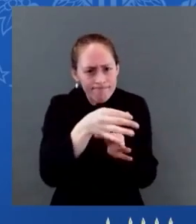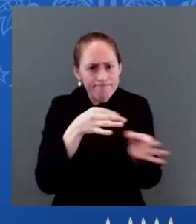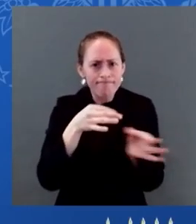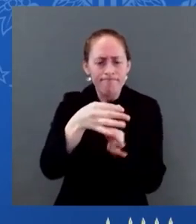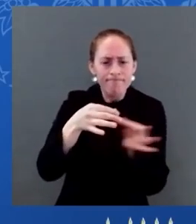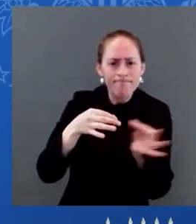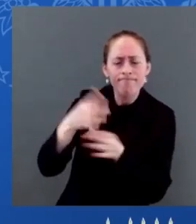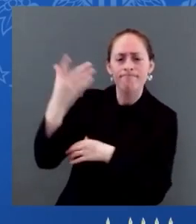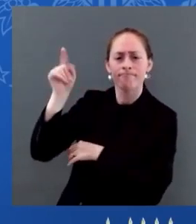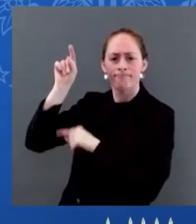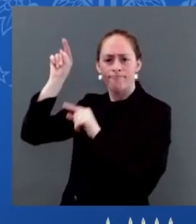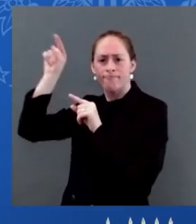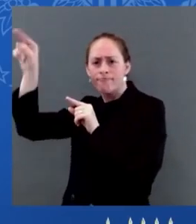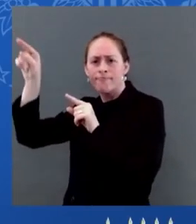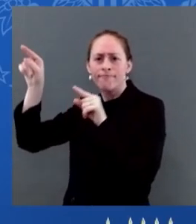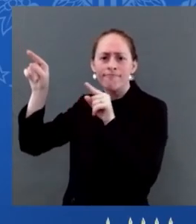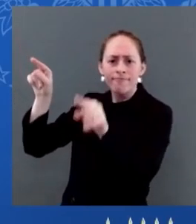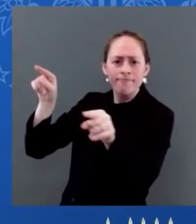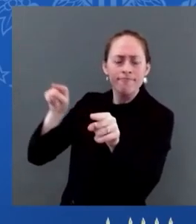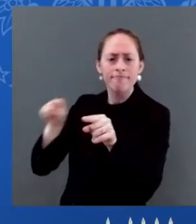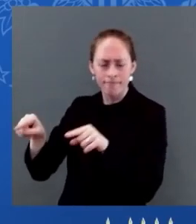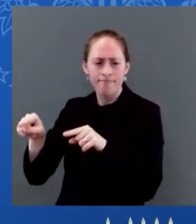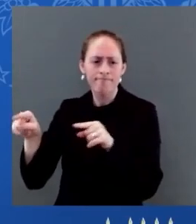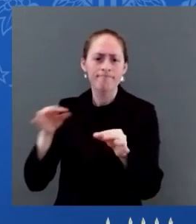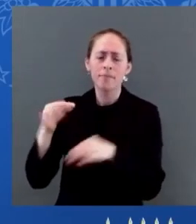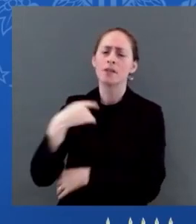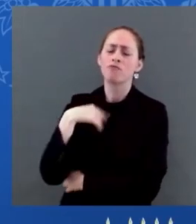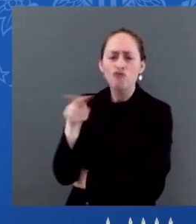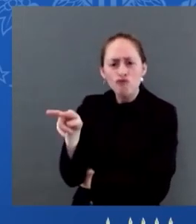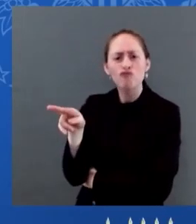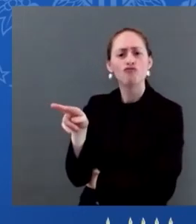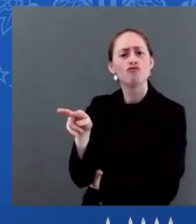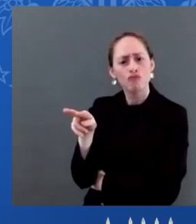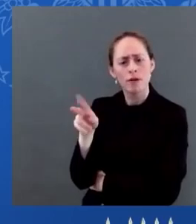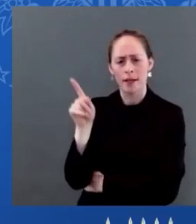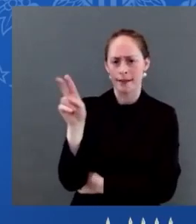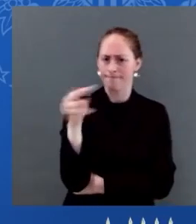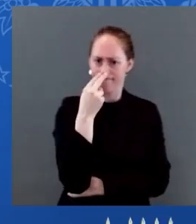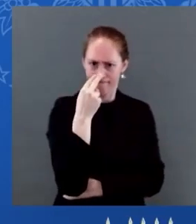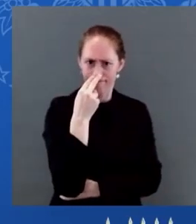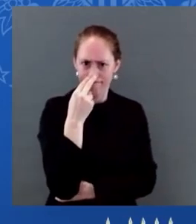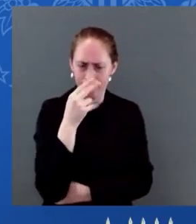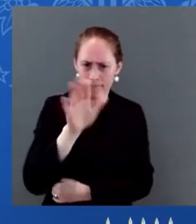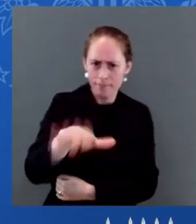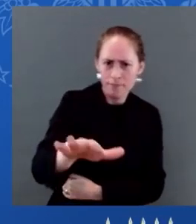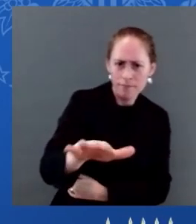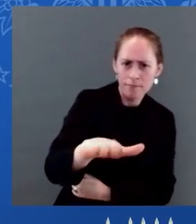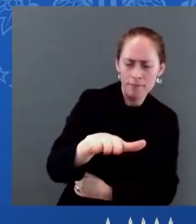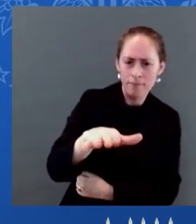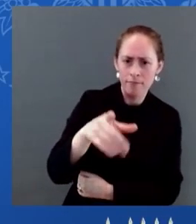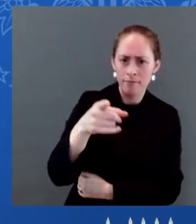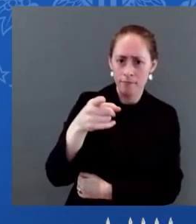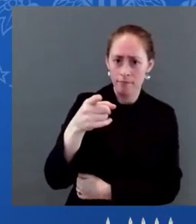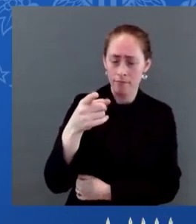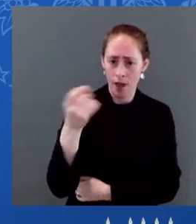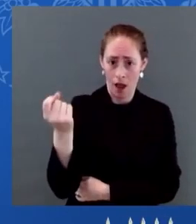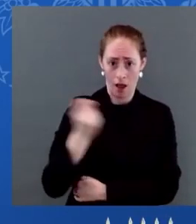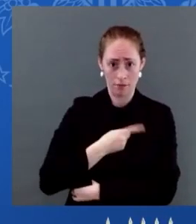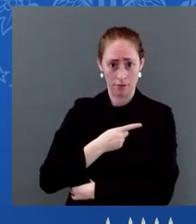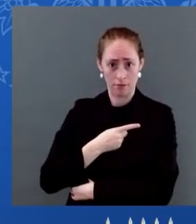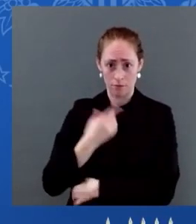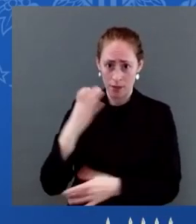Ambassador, would you like a photograph? And I thought, okay. We got up, we walked out, and the three of us are standing in